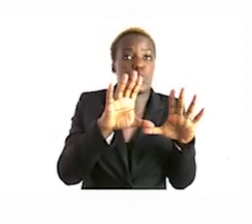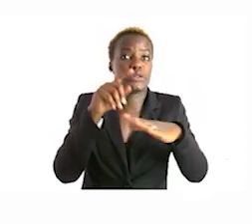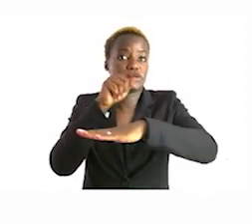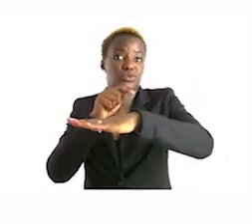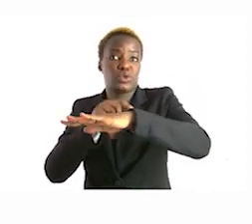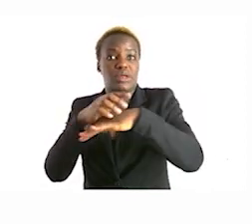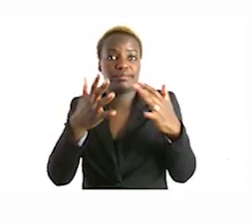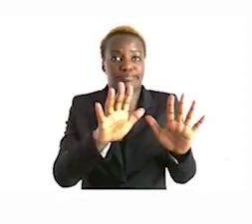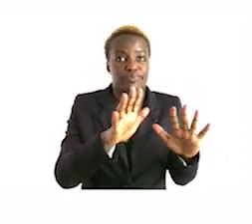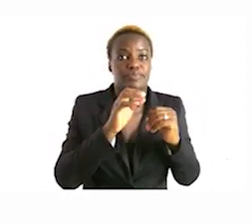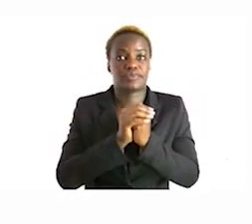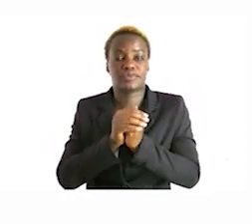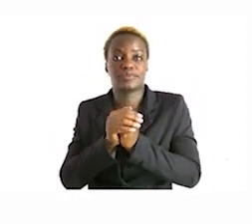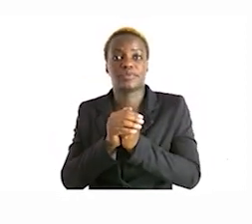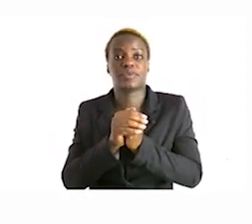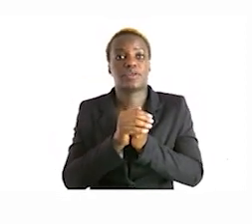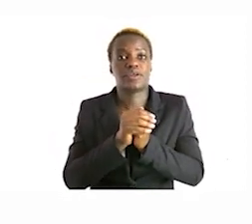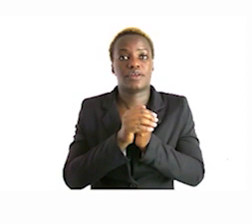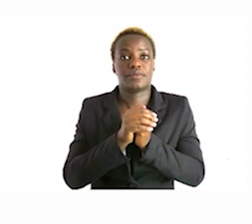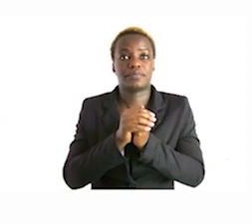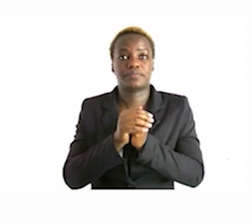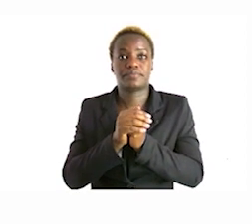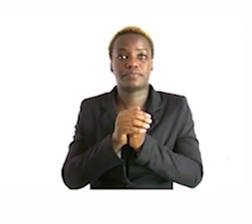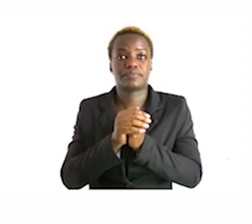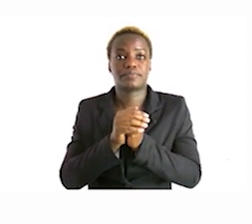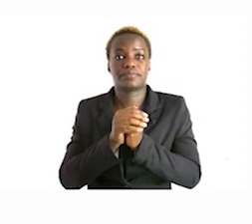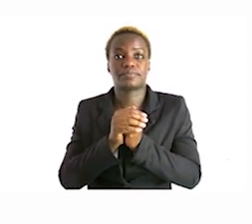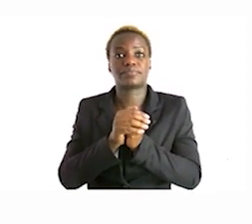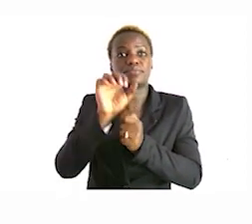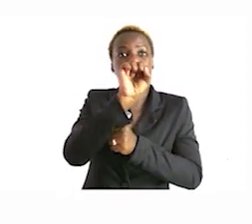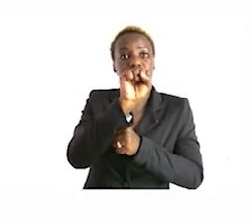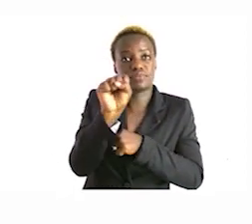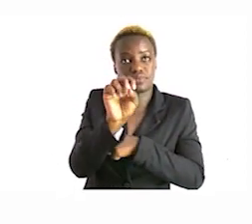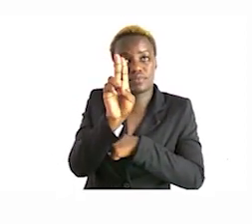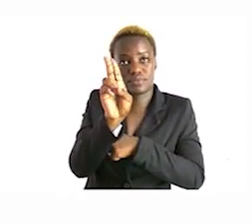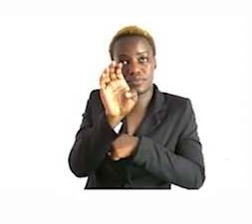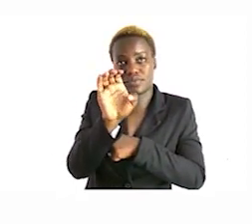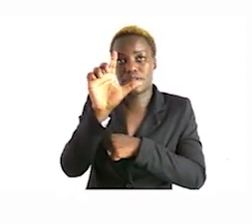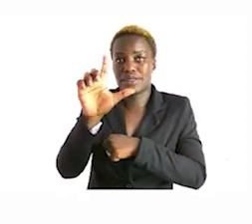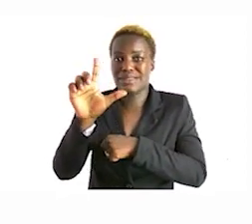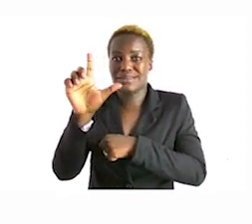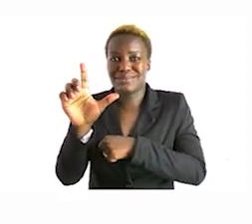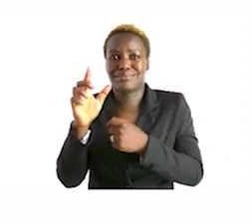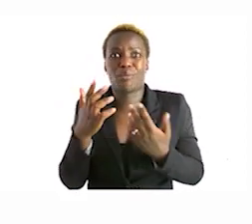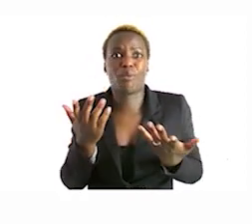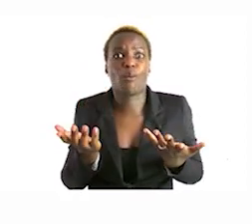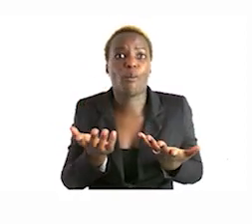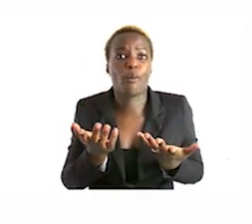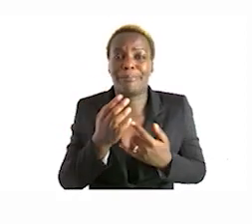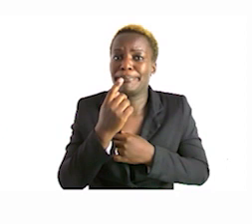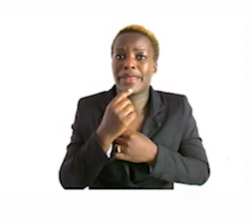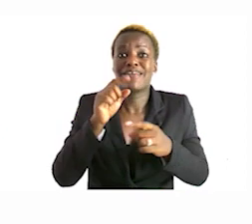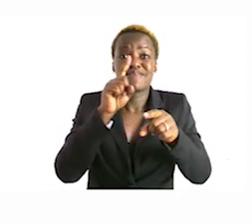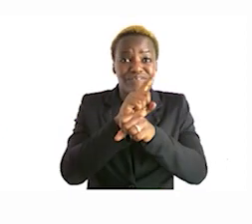quickly go to the next one. It says shall. What do? You need to find the sh sound